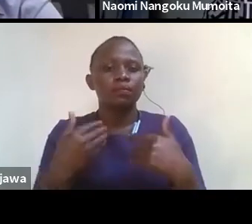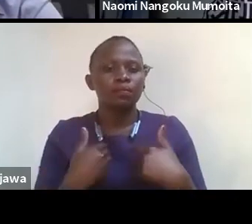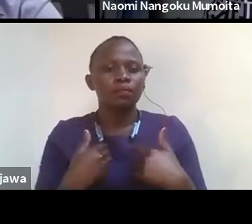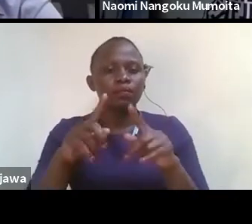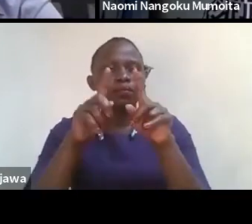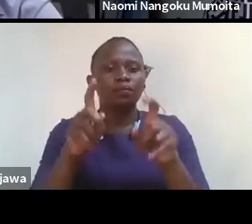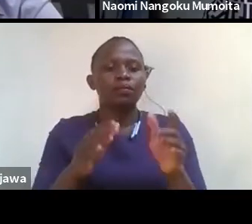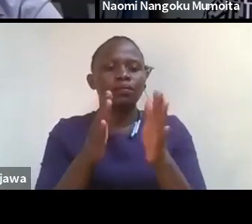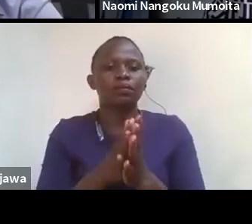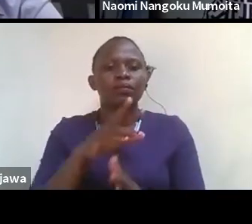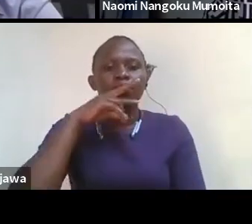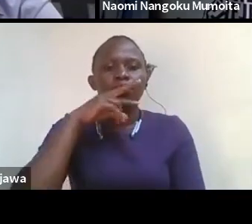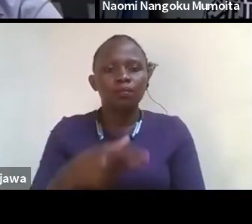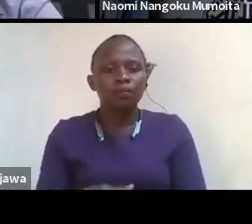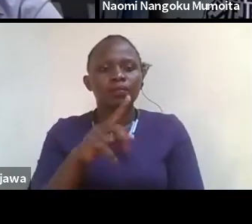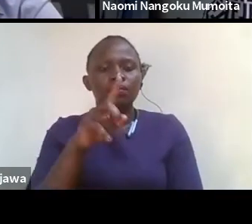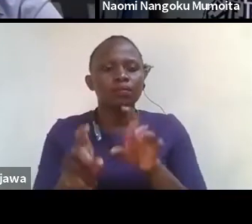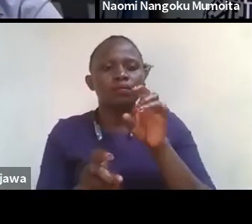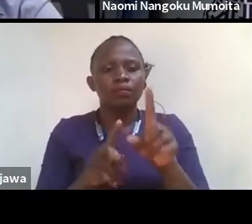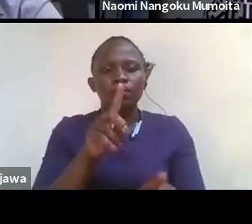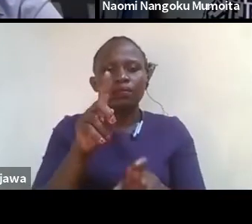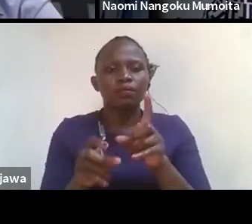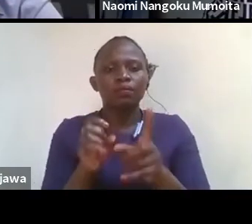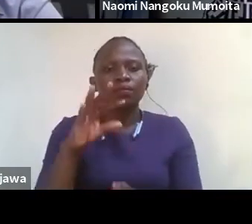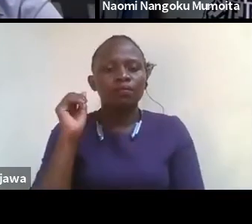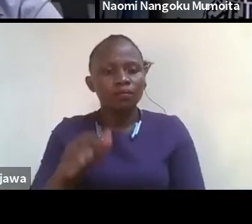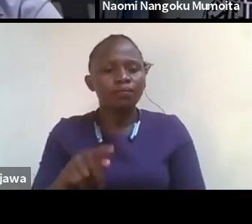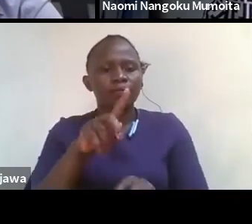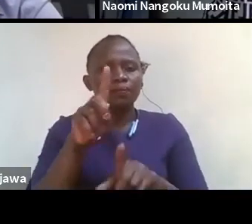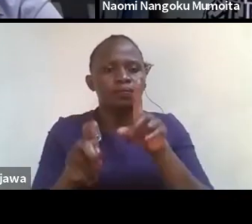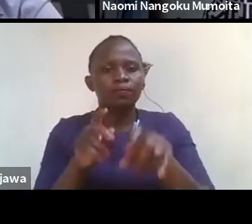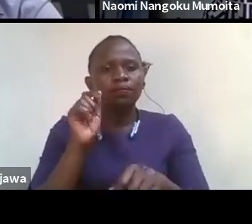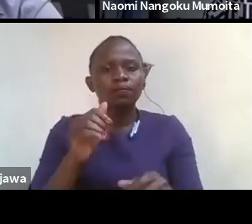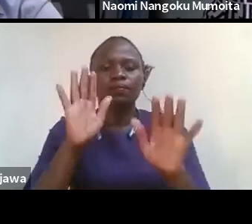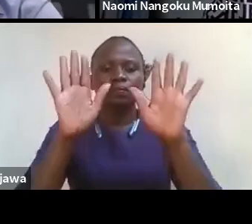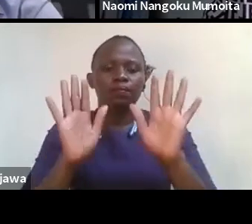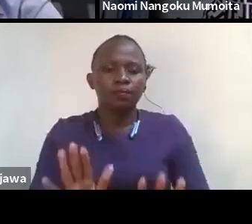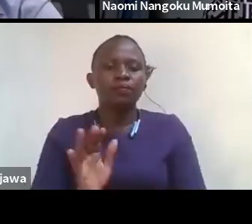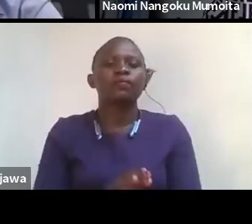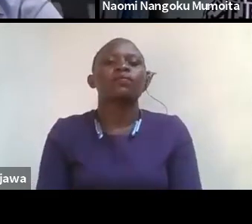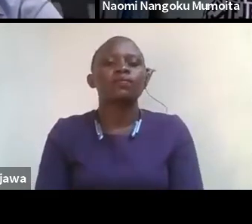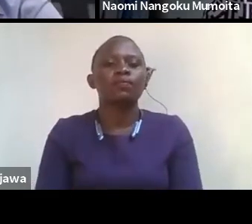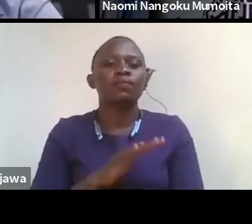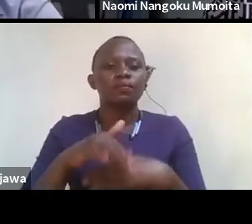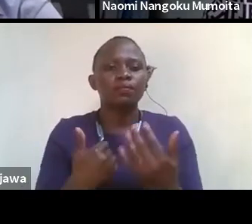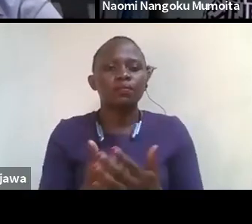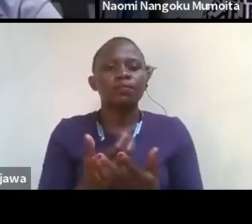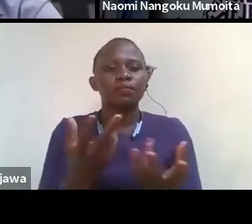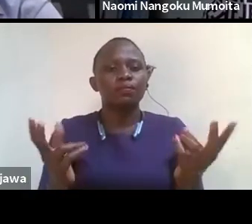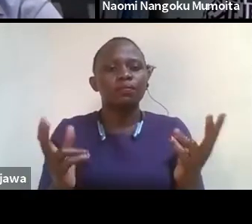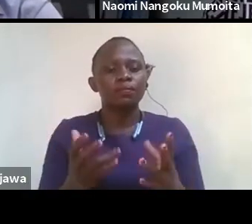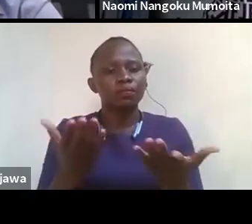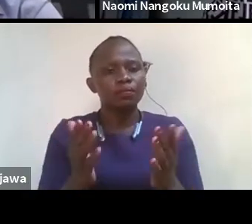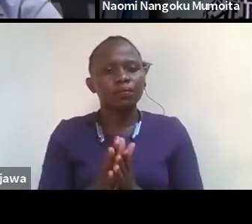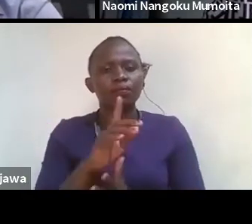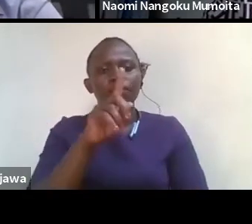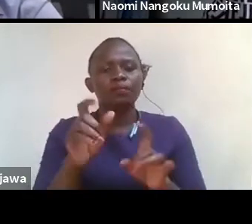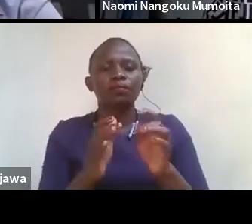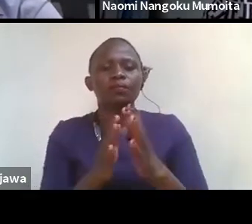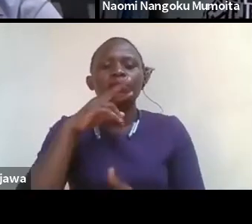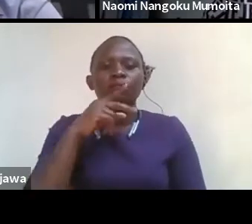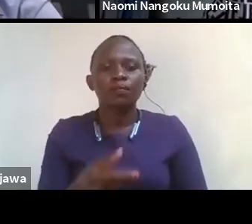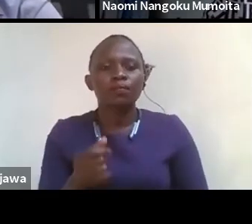section, so you can actually ask questions. If you could ask the questions, that would be great. All the panelists will be keeping an eye on the Q&A, and they might